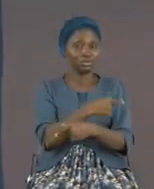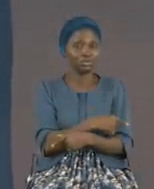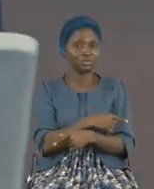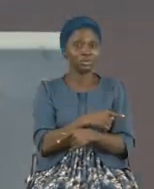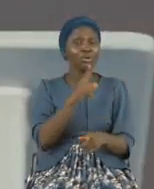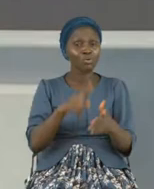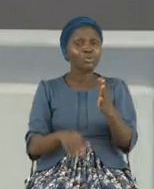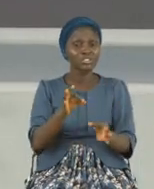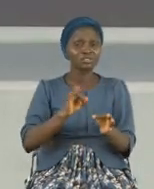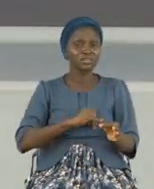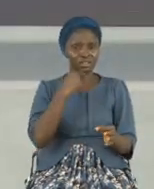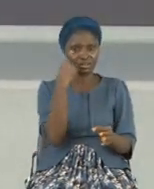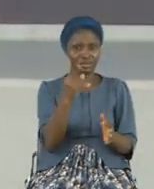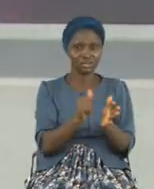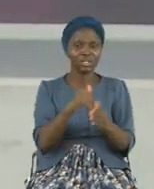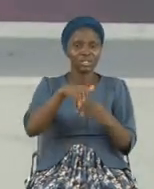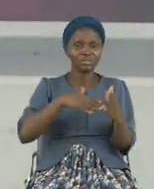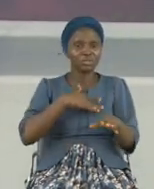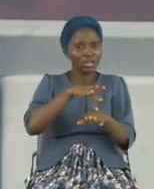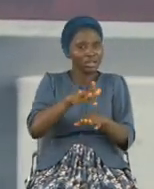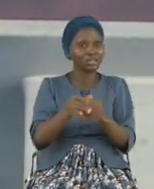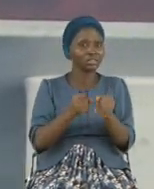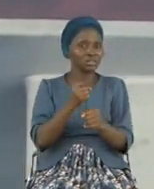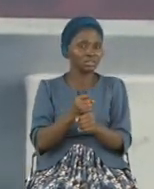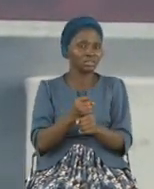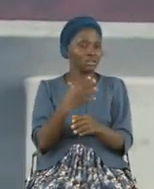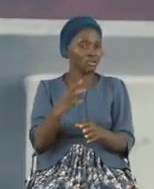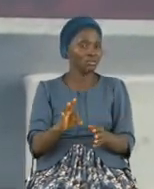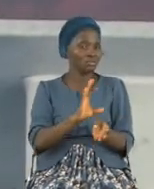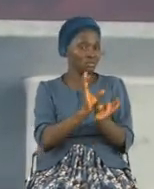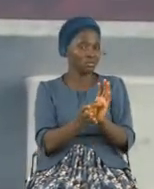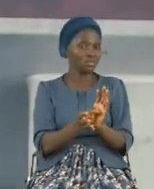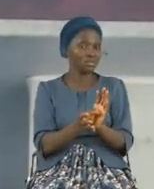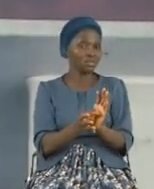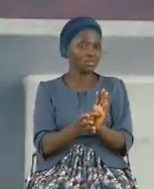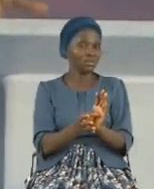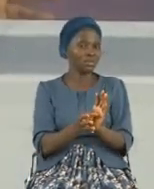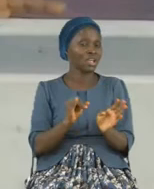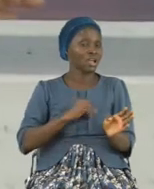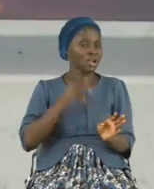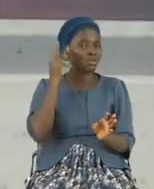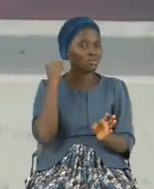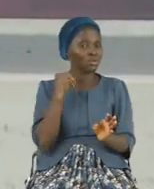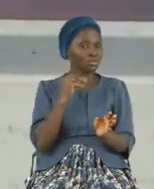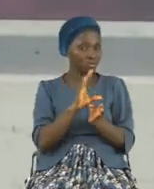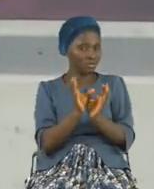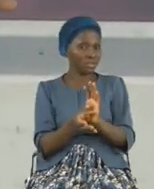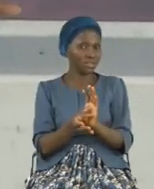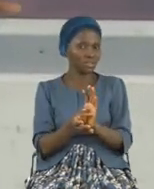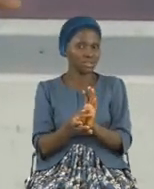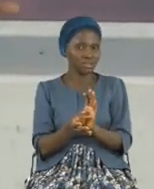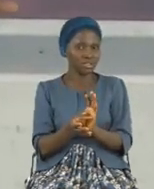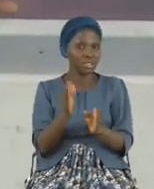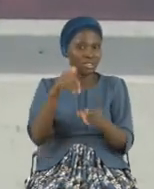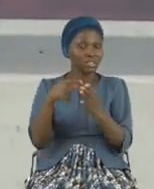that in my earlier years of conversion, I was converted in the